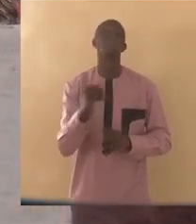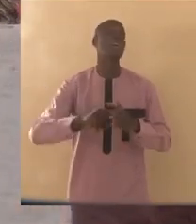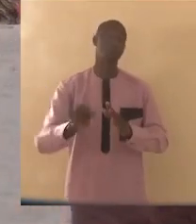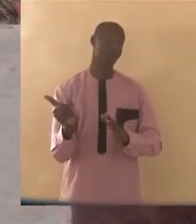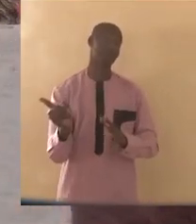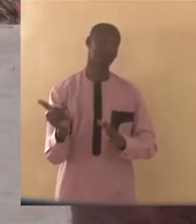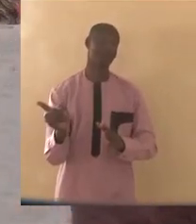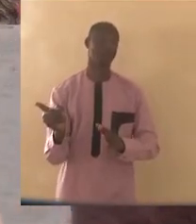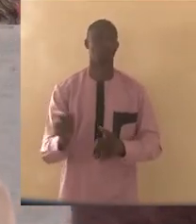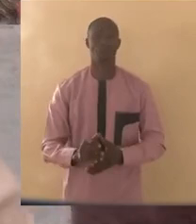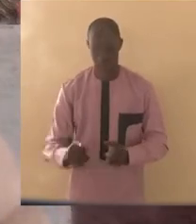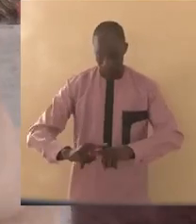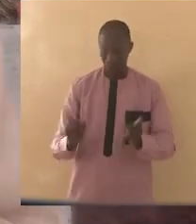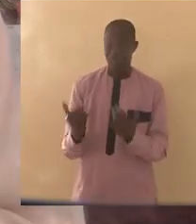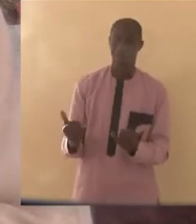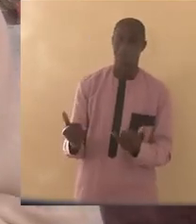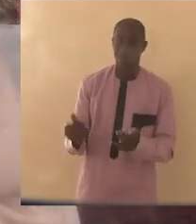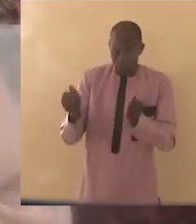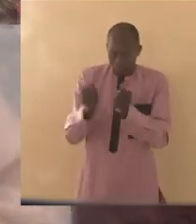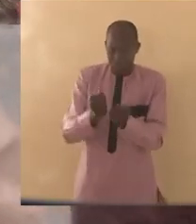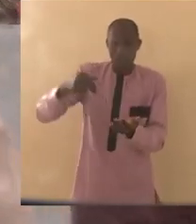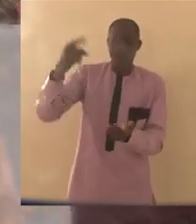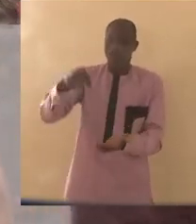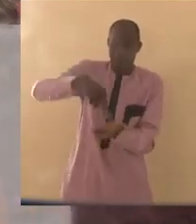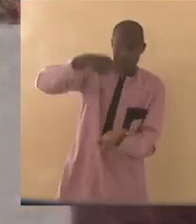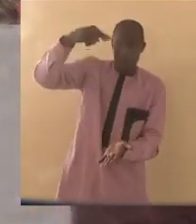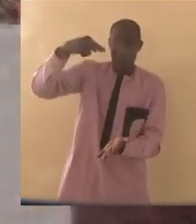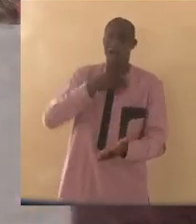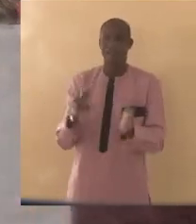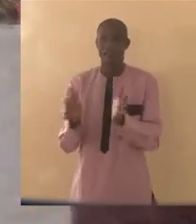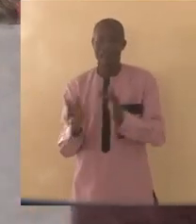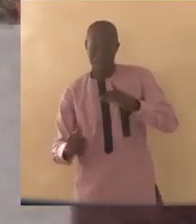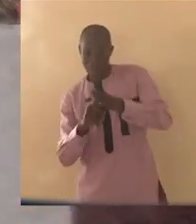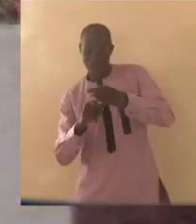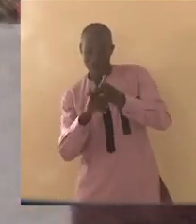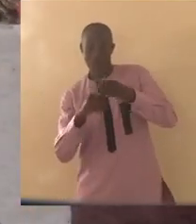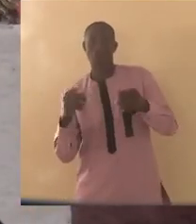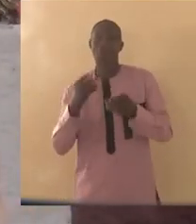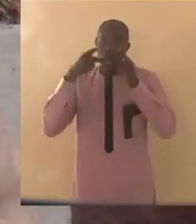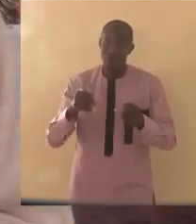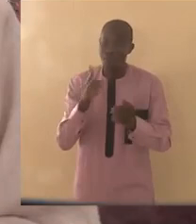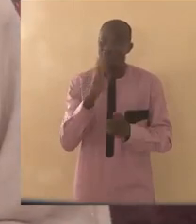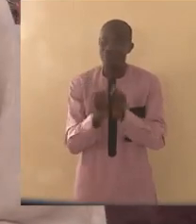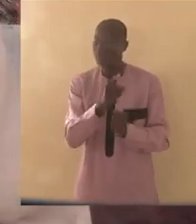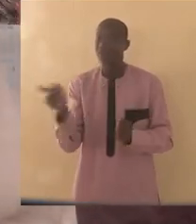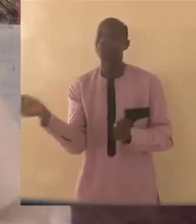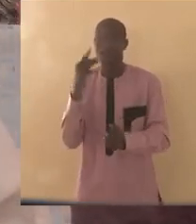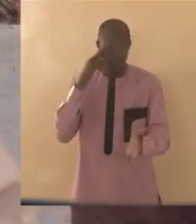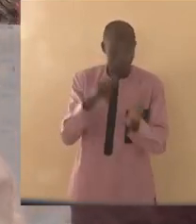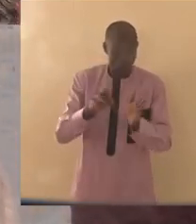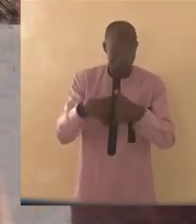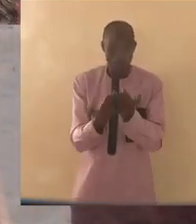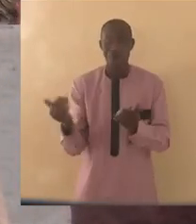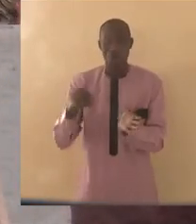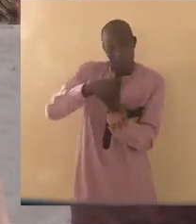They fled. But now, with the resurrection and Jesus appearing to them and saying, peace be with you, they recognized how